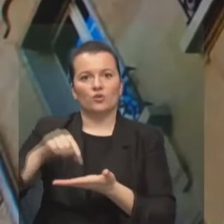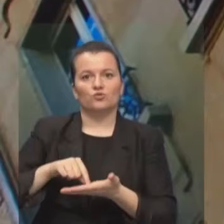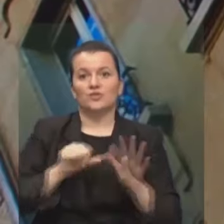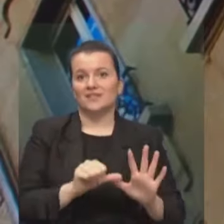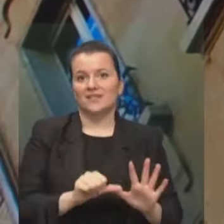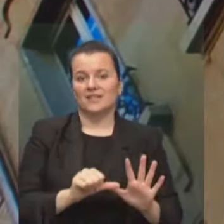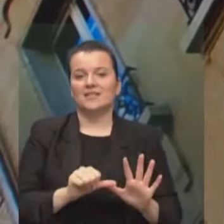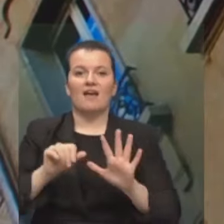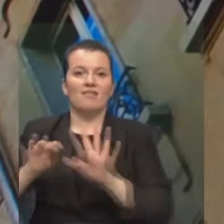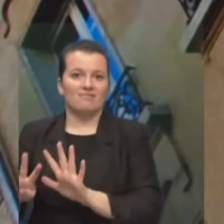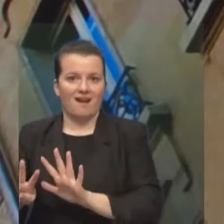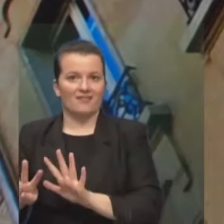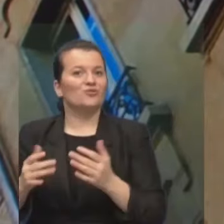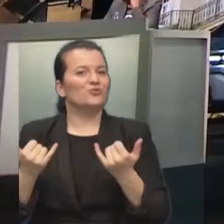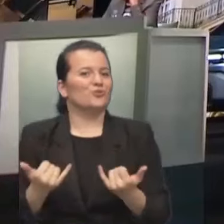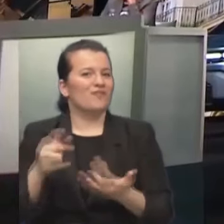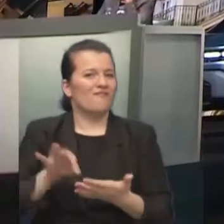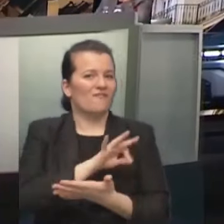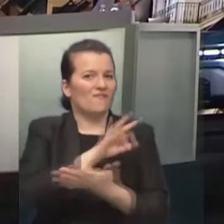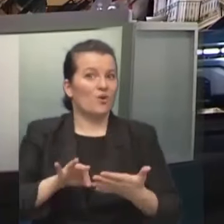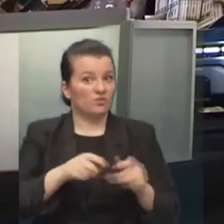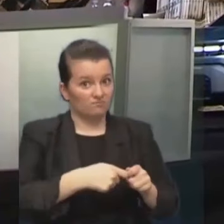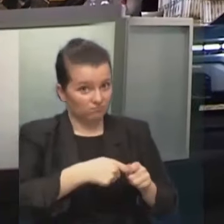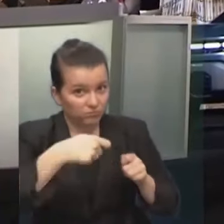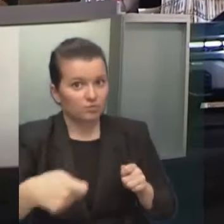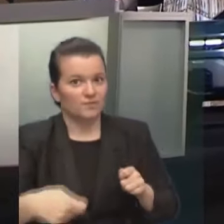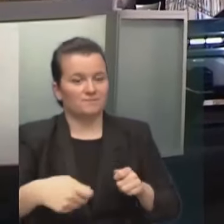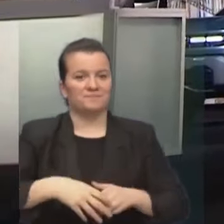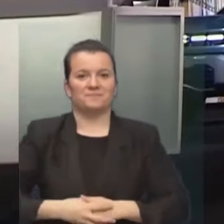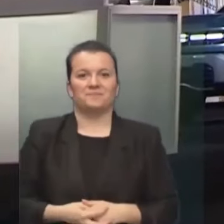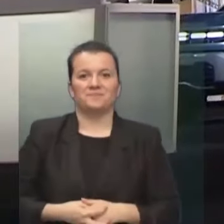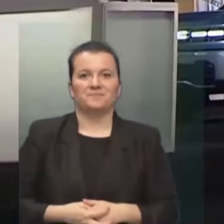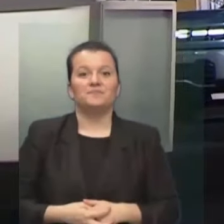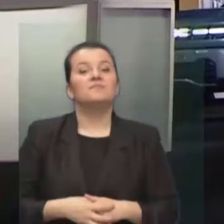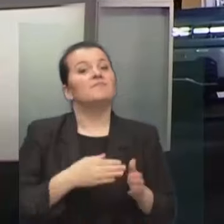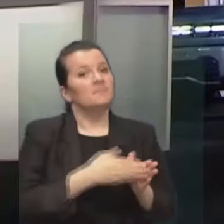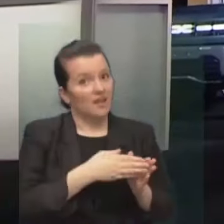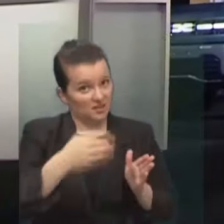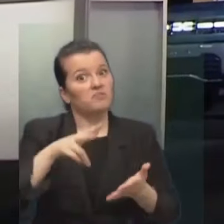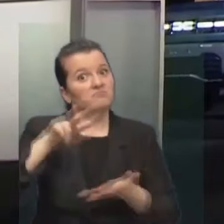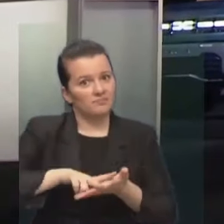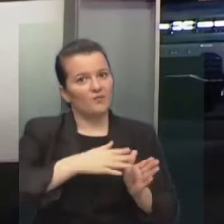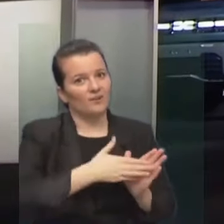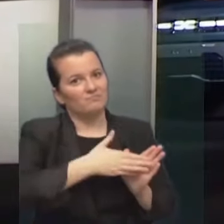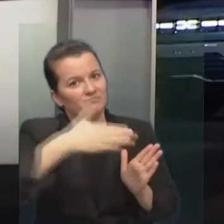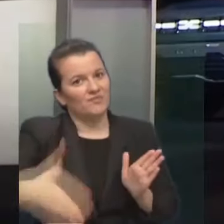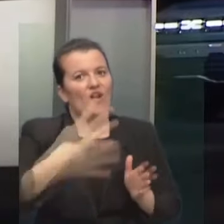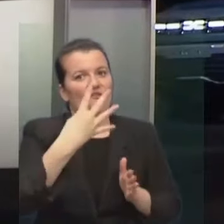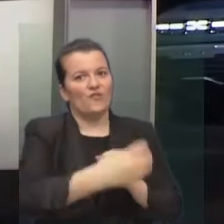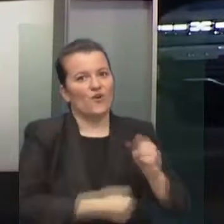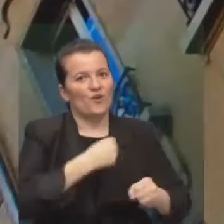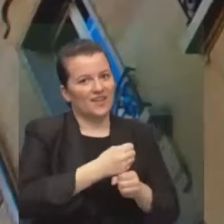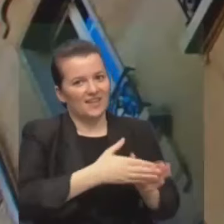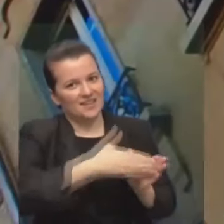be voted on today. And so the term would be then renewed for a period of 4 years, i.e. until the end of the